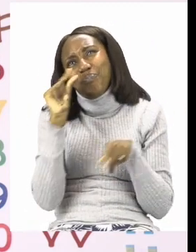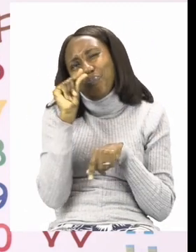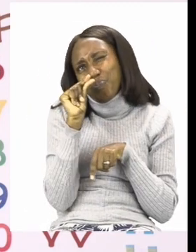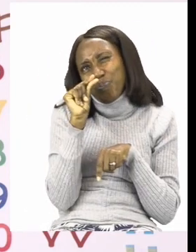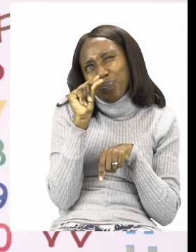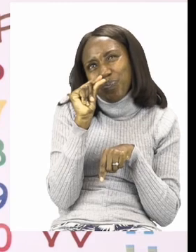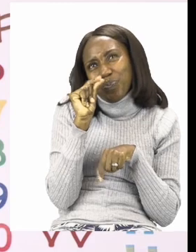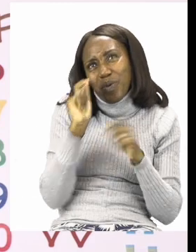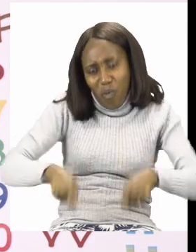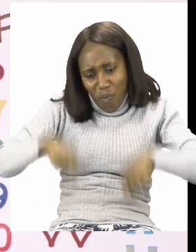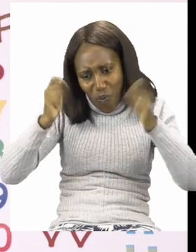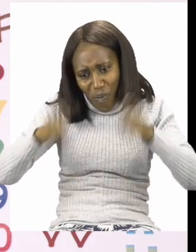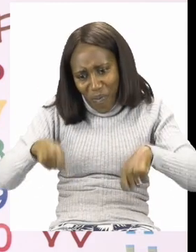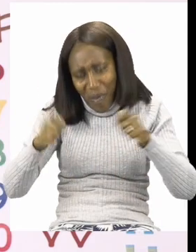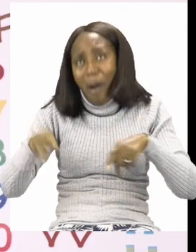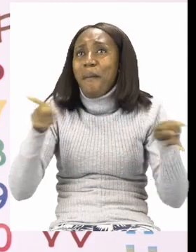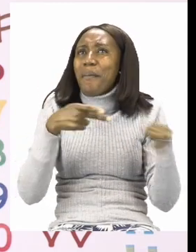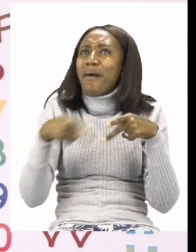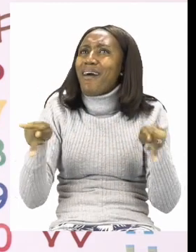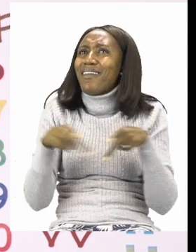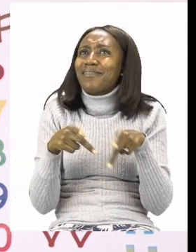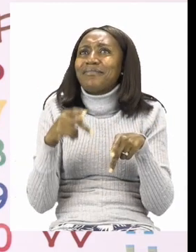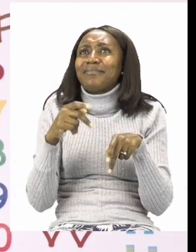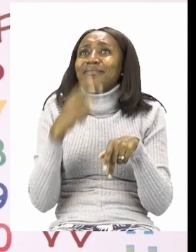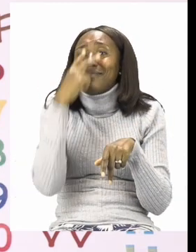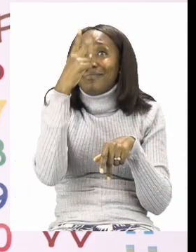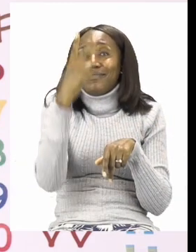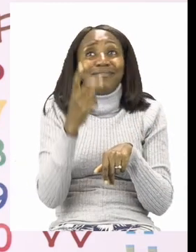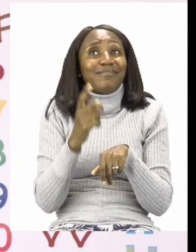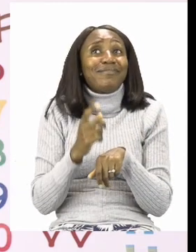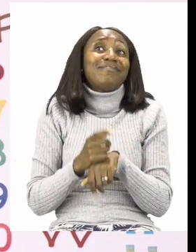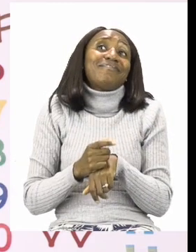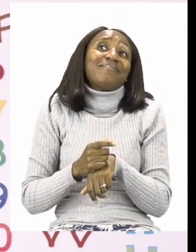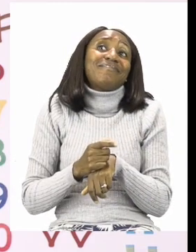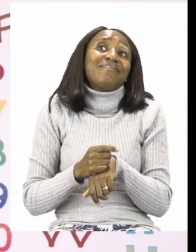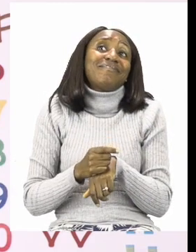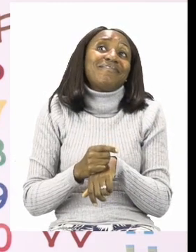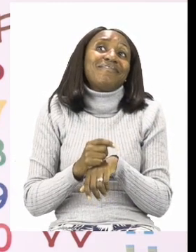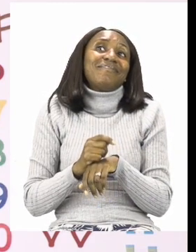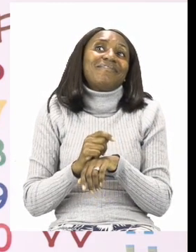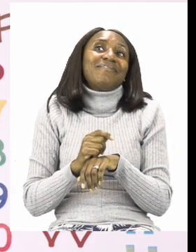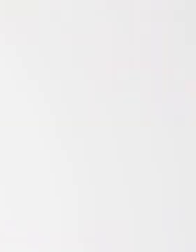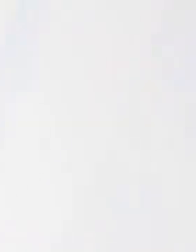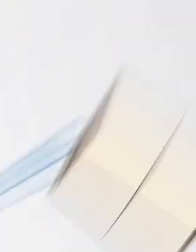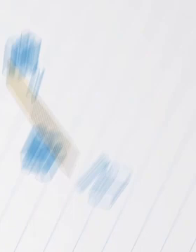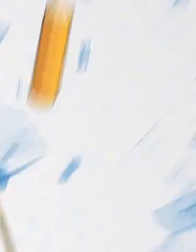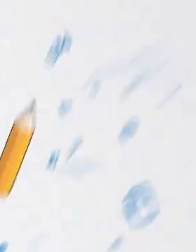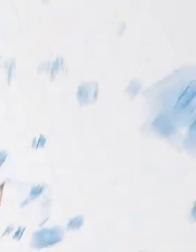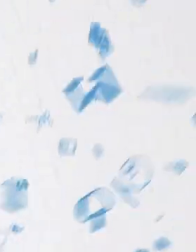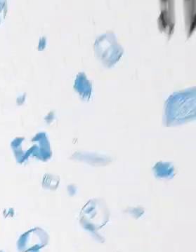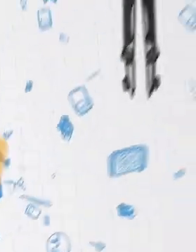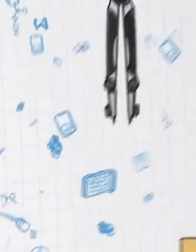picnic today. We will see you next time. Stay safe.